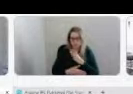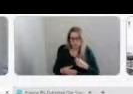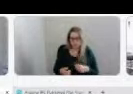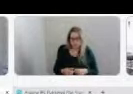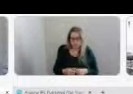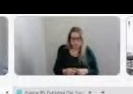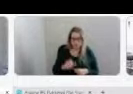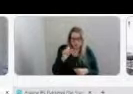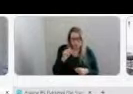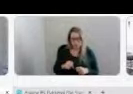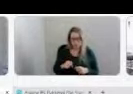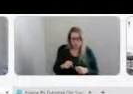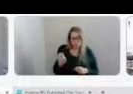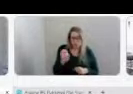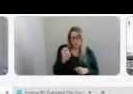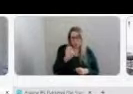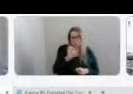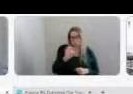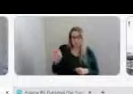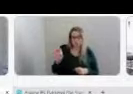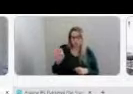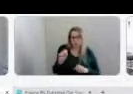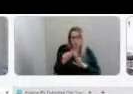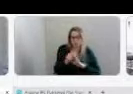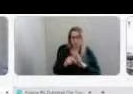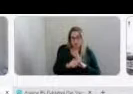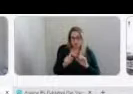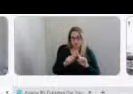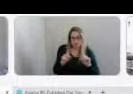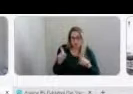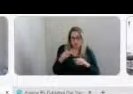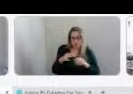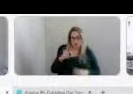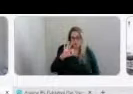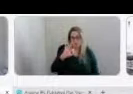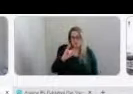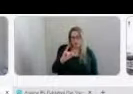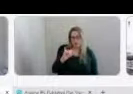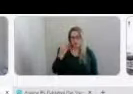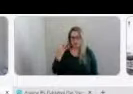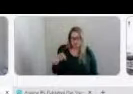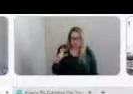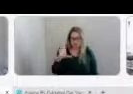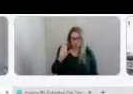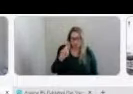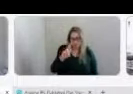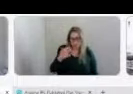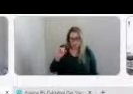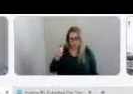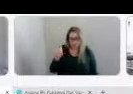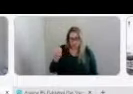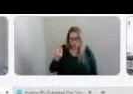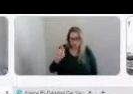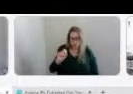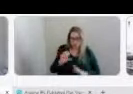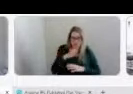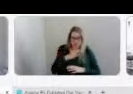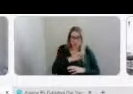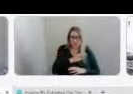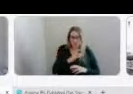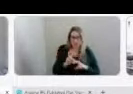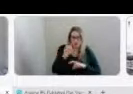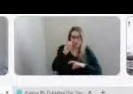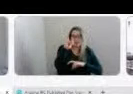south east of the state are quite different from those of i-19 corridor the commission has arbitrarily jumped over the